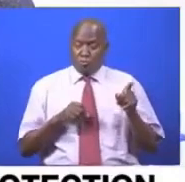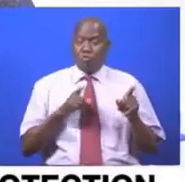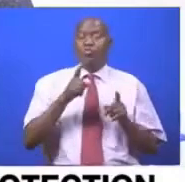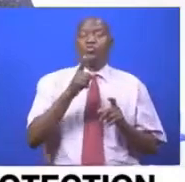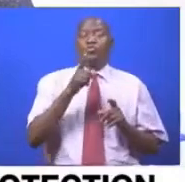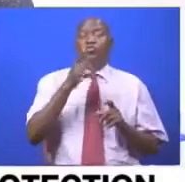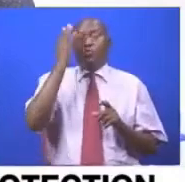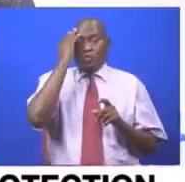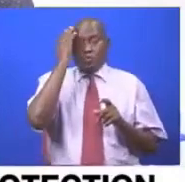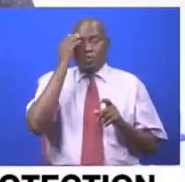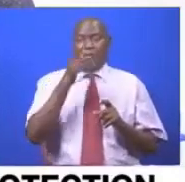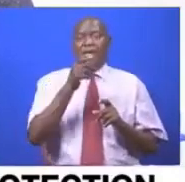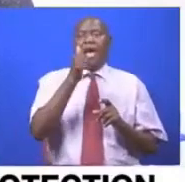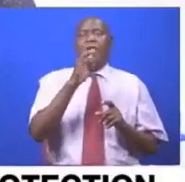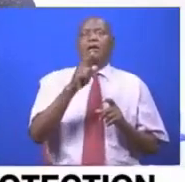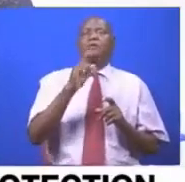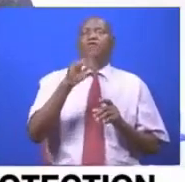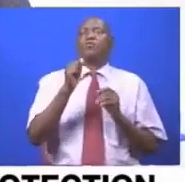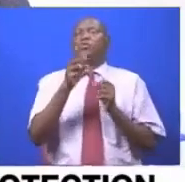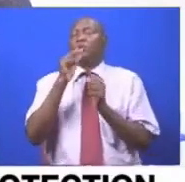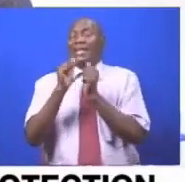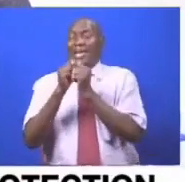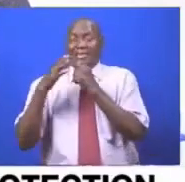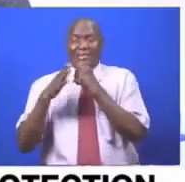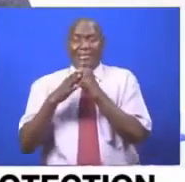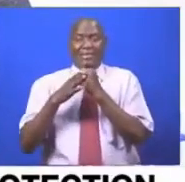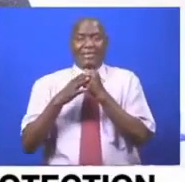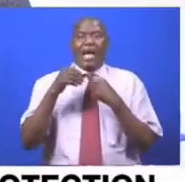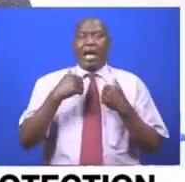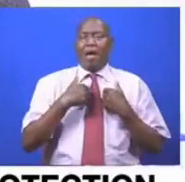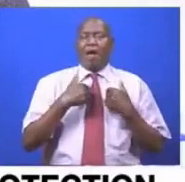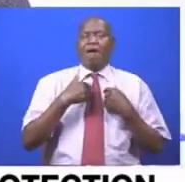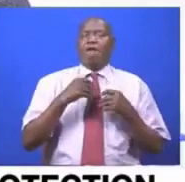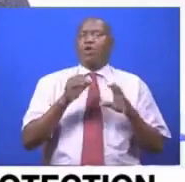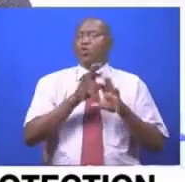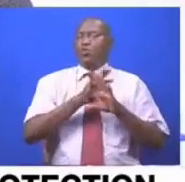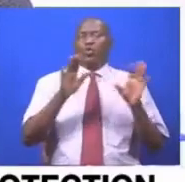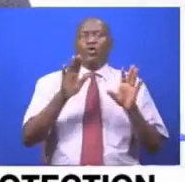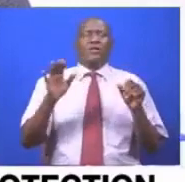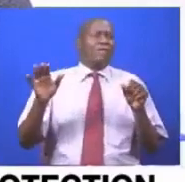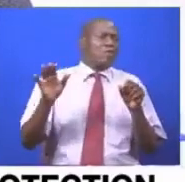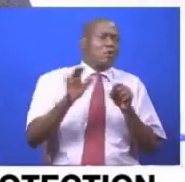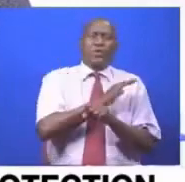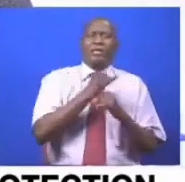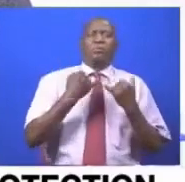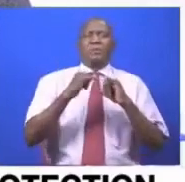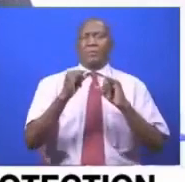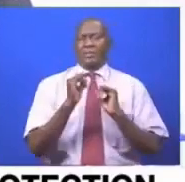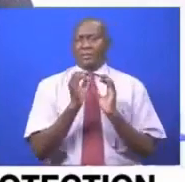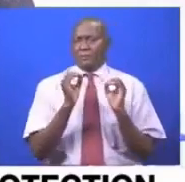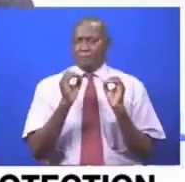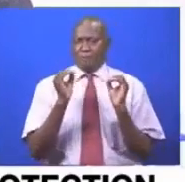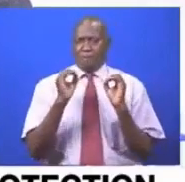that this Act, since it was enacted in 2019, it has not been realized fully. It has not been implemented